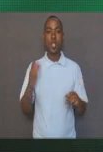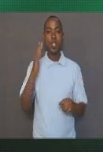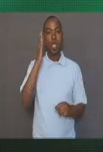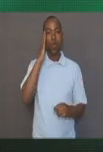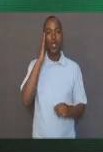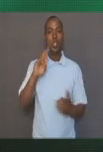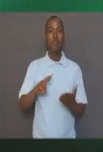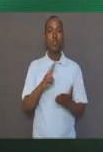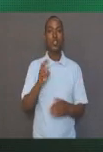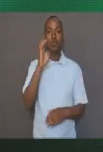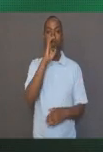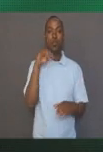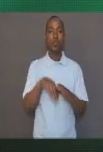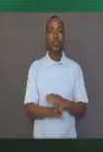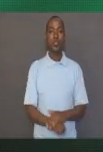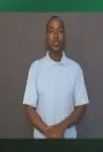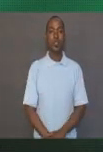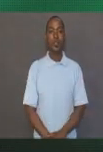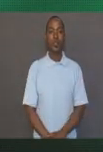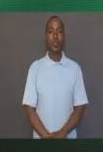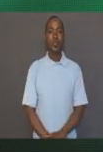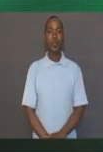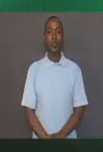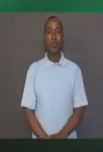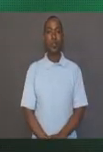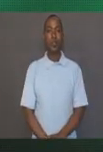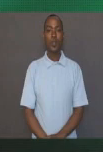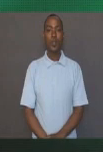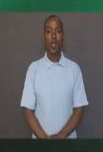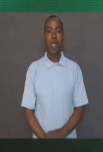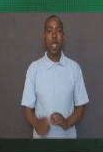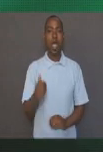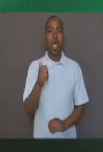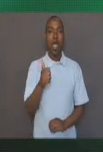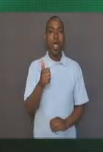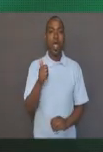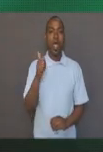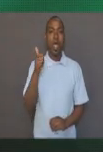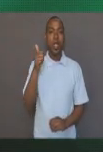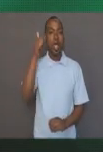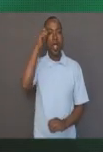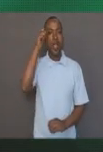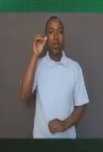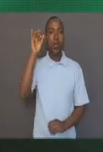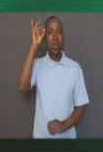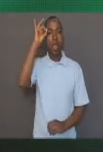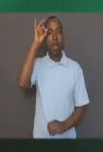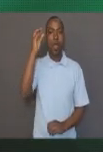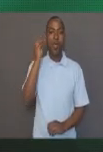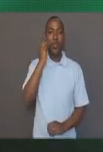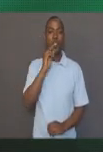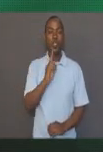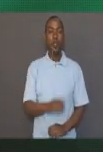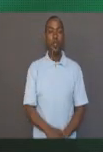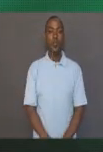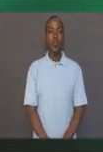in Ethiopia. It houses the Akiliu Lema Institute of